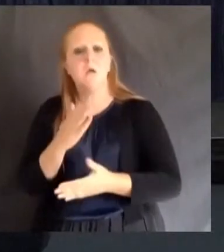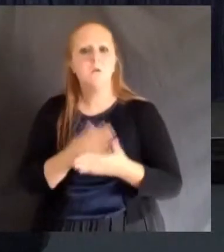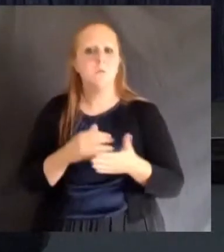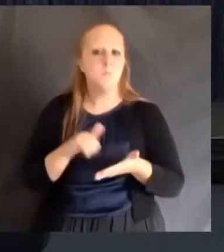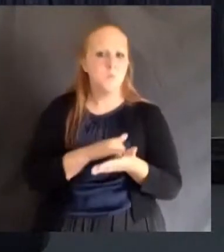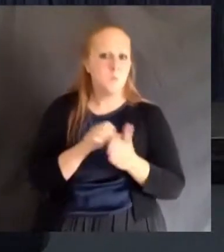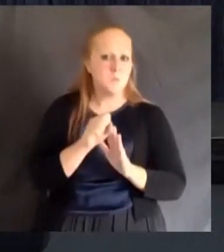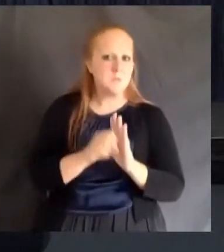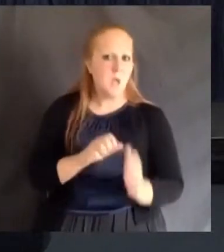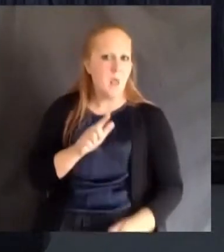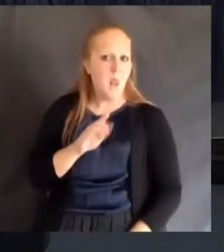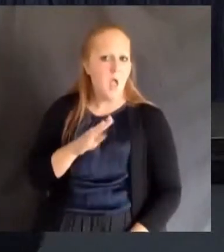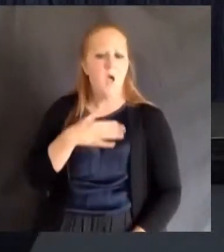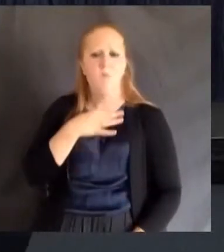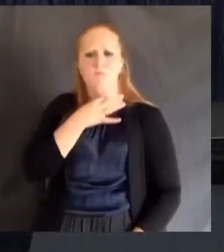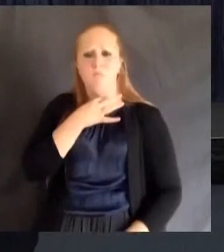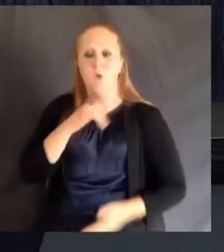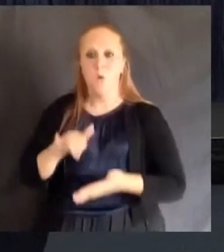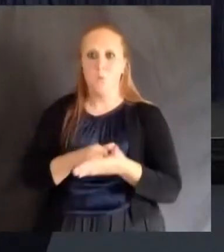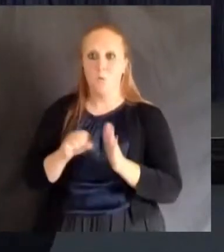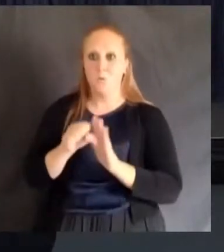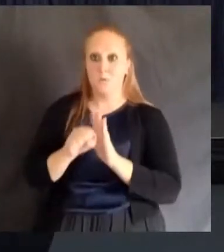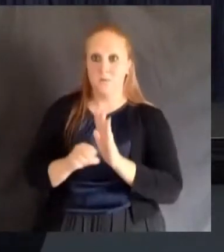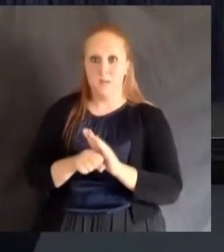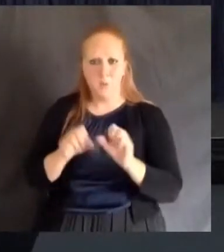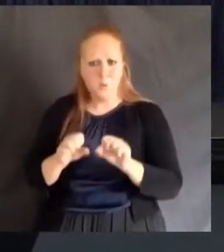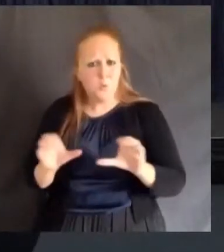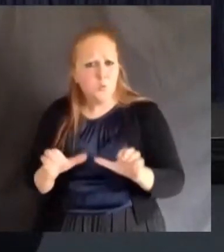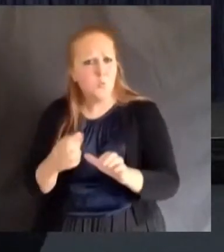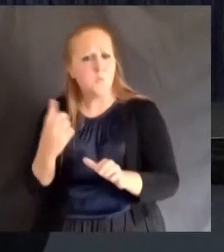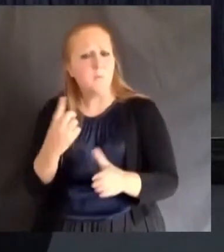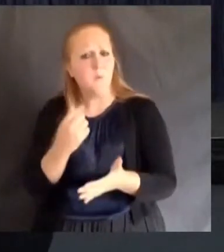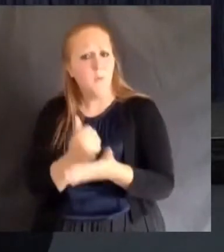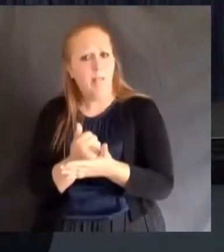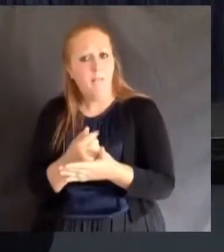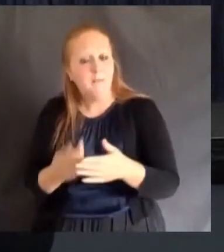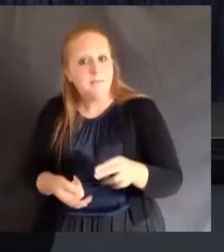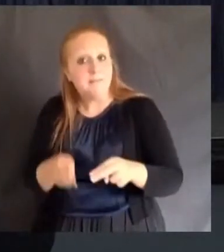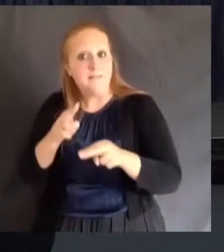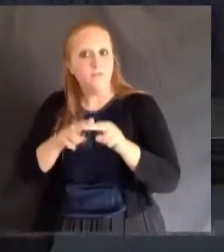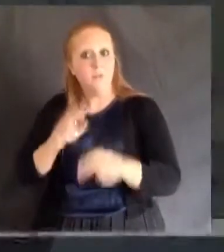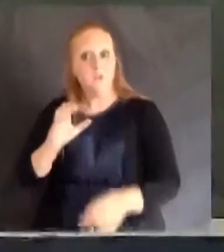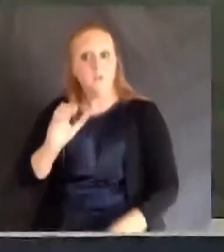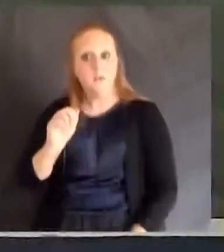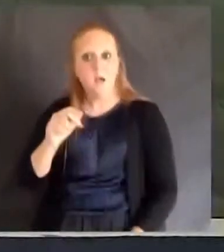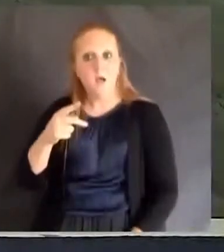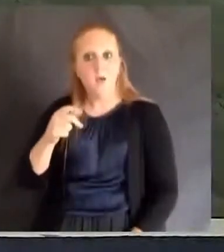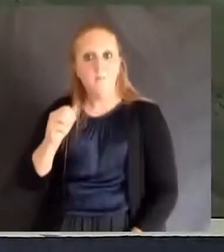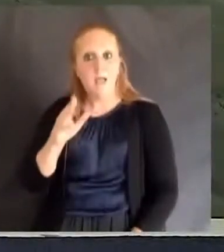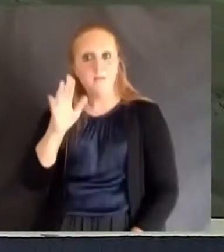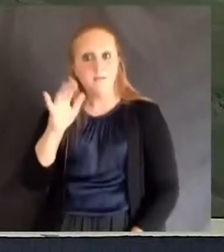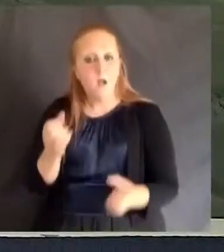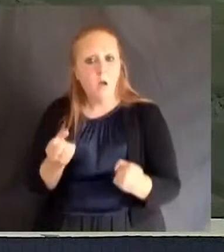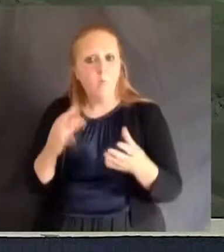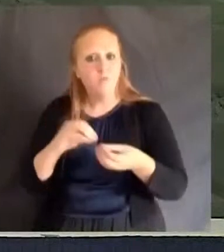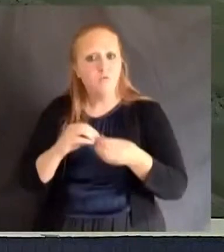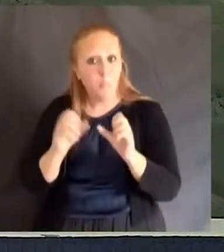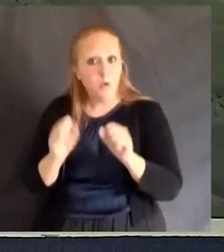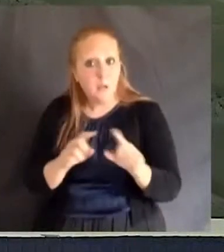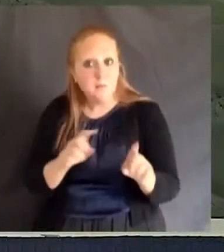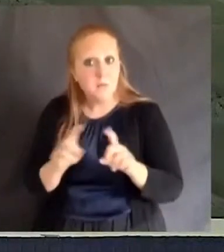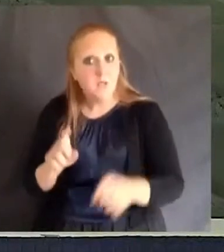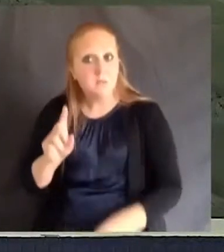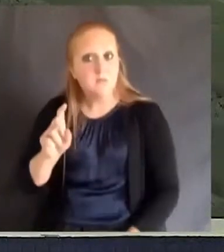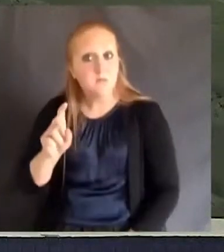anything the state needs to be doing to increase capacity so that these tests are useful and you're not getting results 8 days later? I